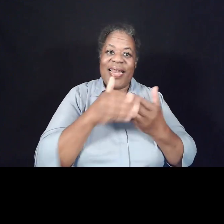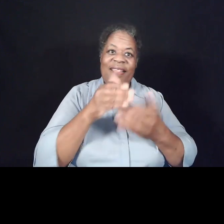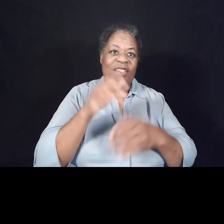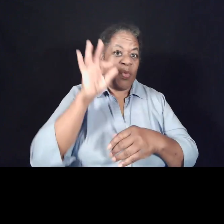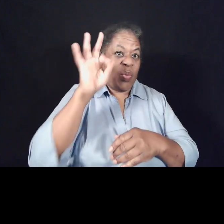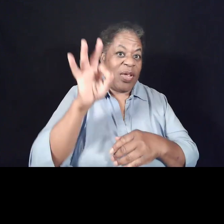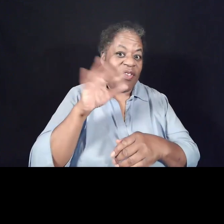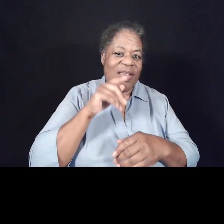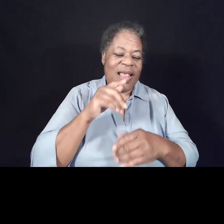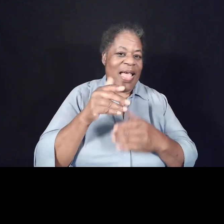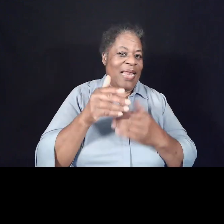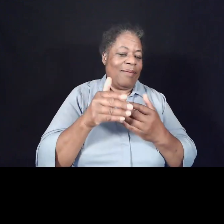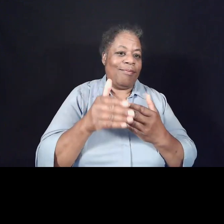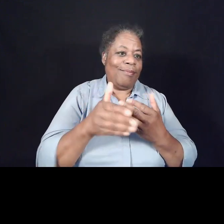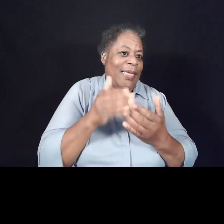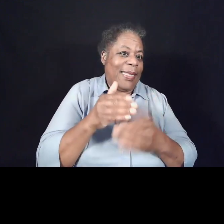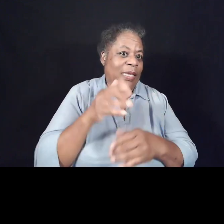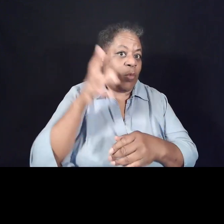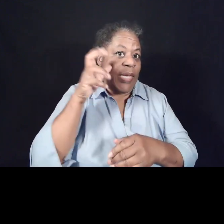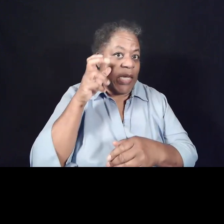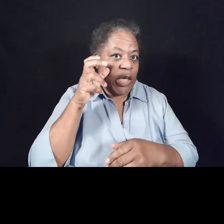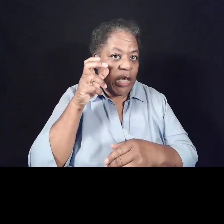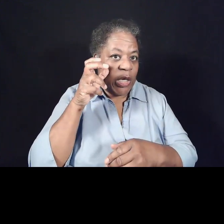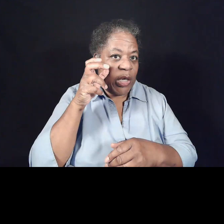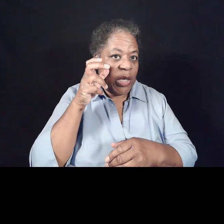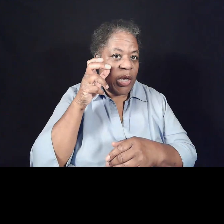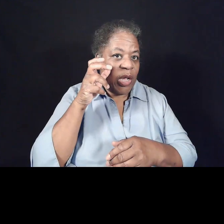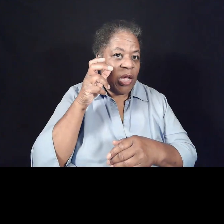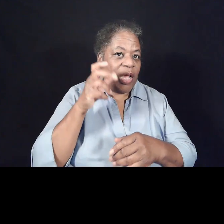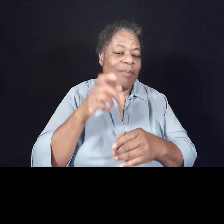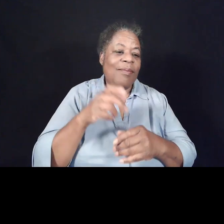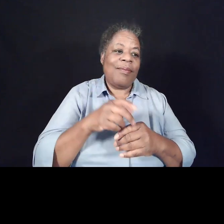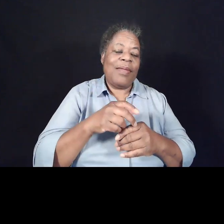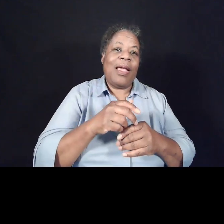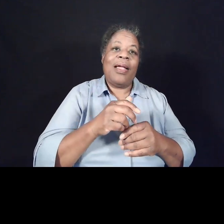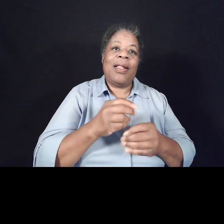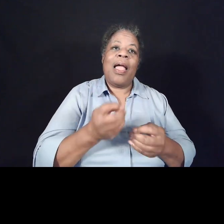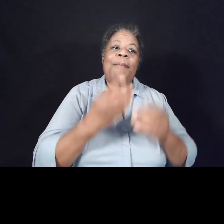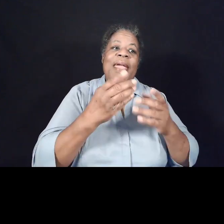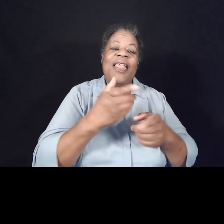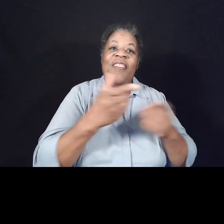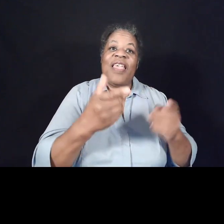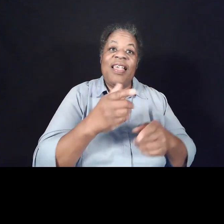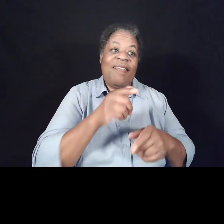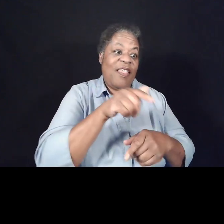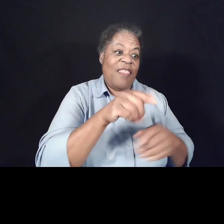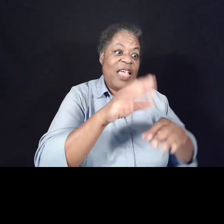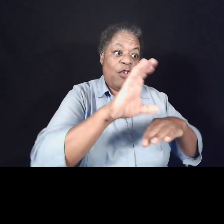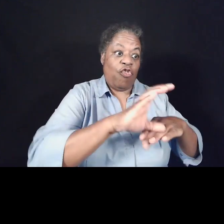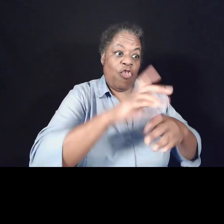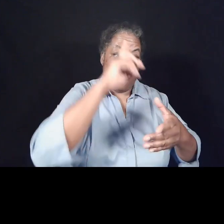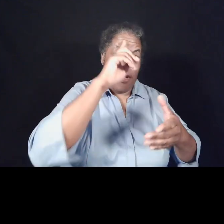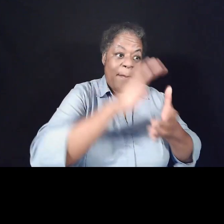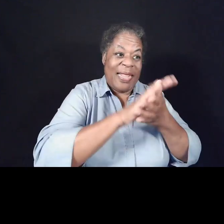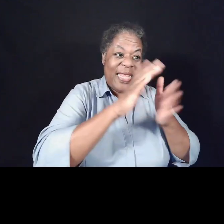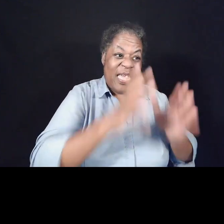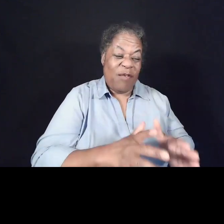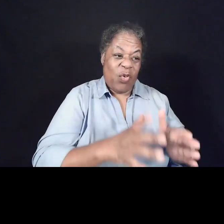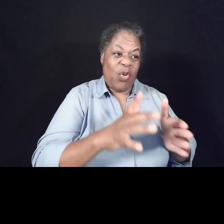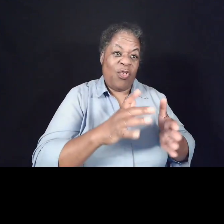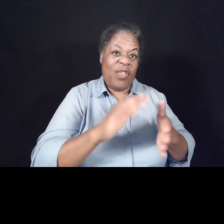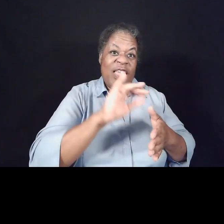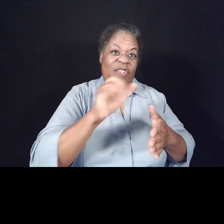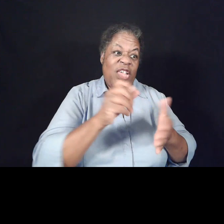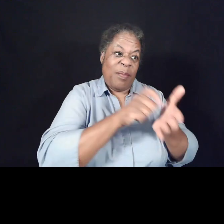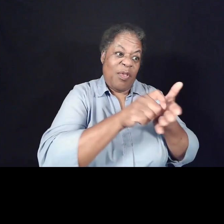imagine. A lot had gone wrong for the believers and the churches that James was writing to, and